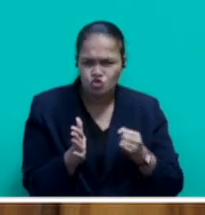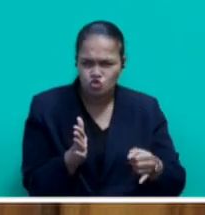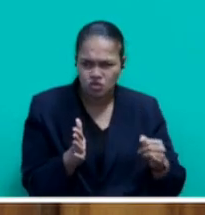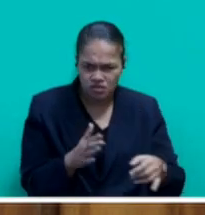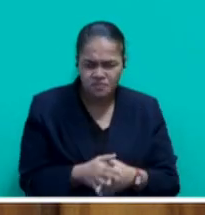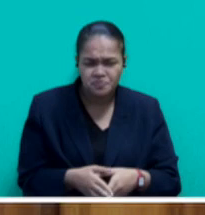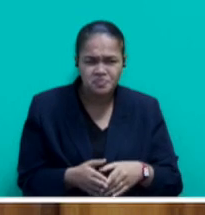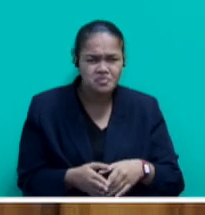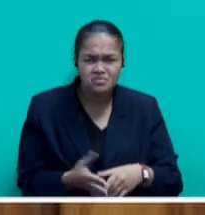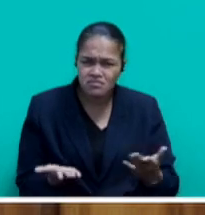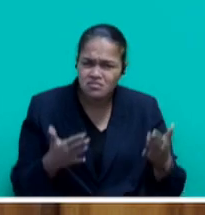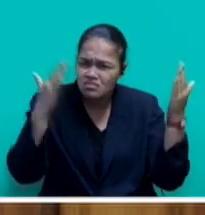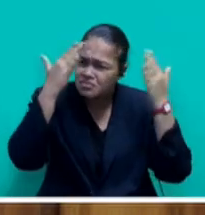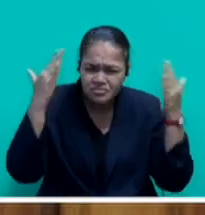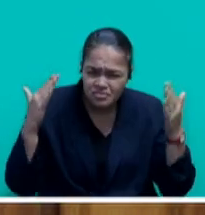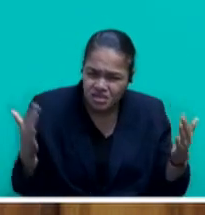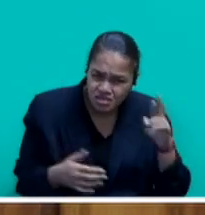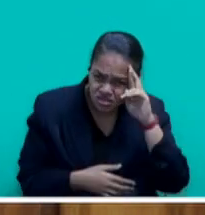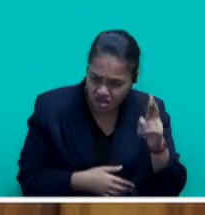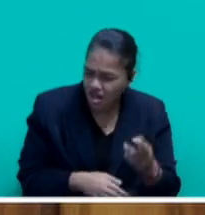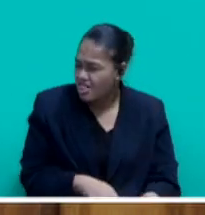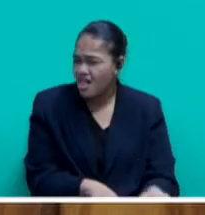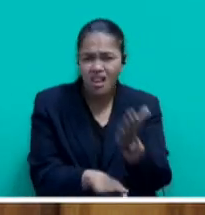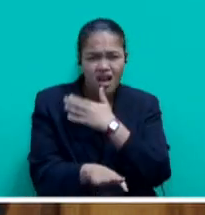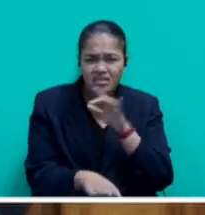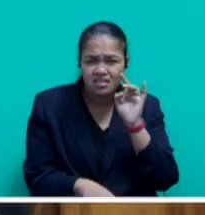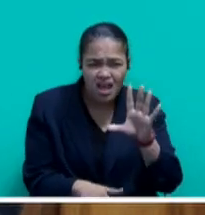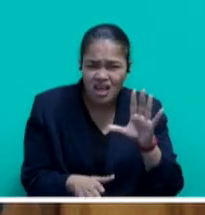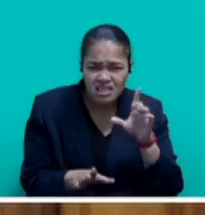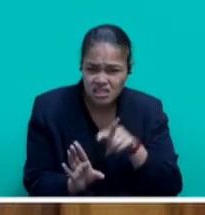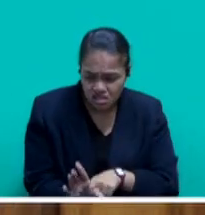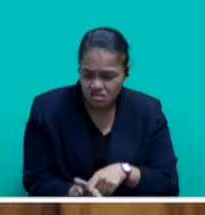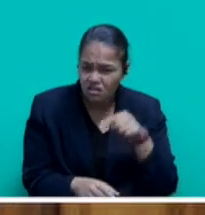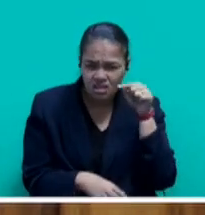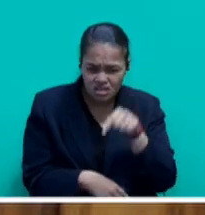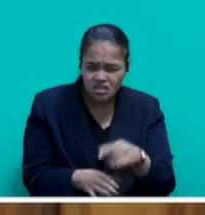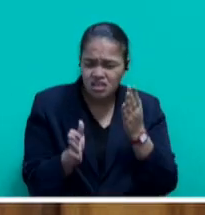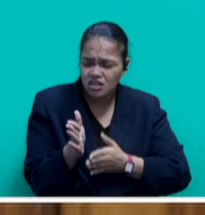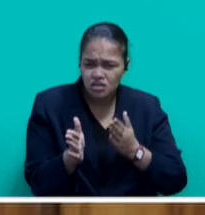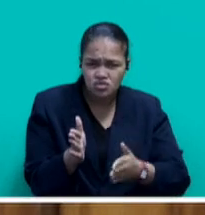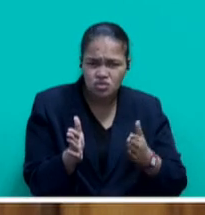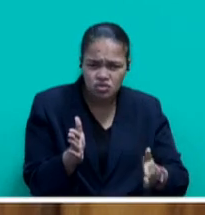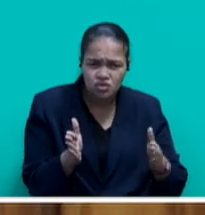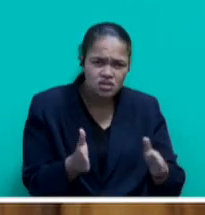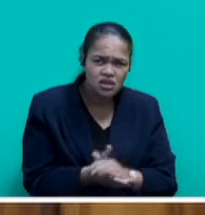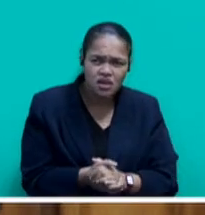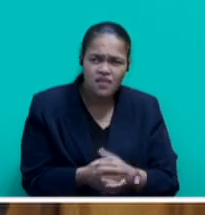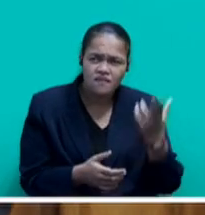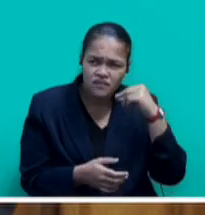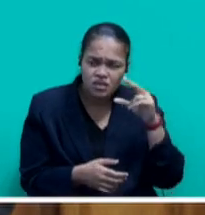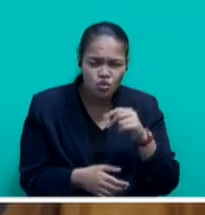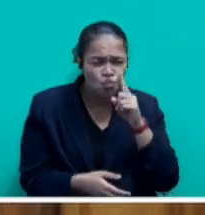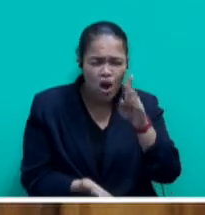Mr. Speaker, sir, for the last 10 years, this industry has been heavily subsidized by the Fiji government. $1